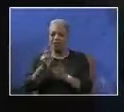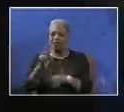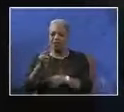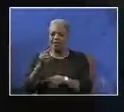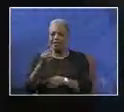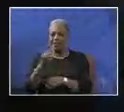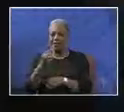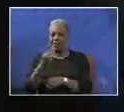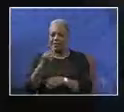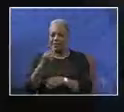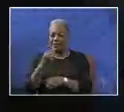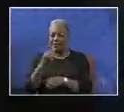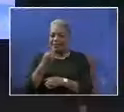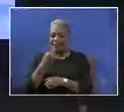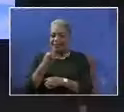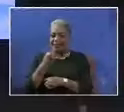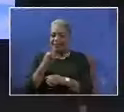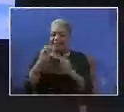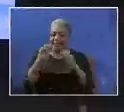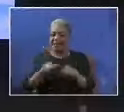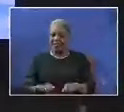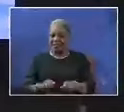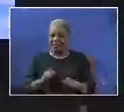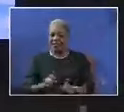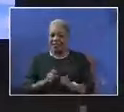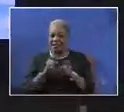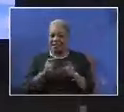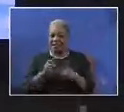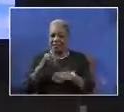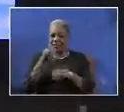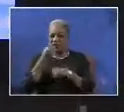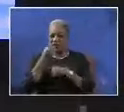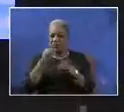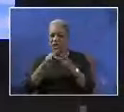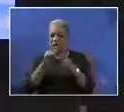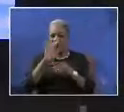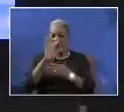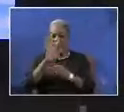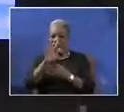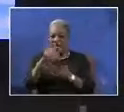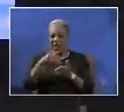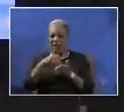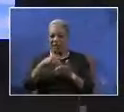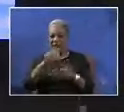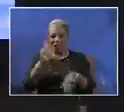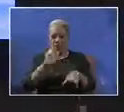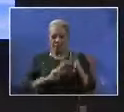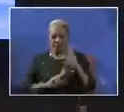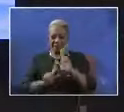plus because they numbered them. The early church started off with 120 charter members